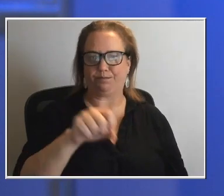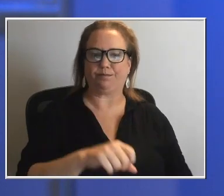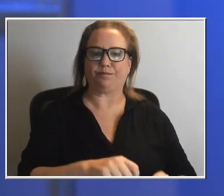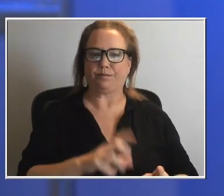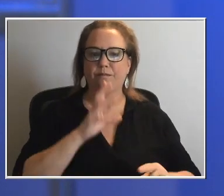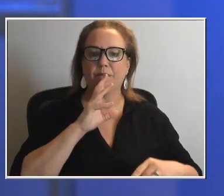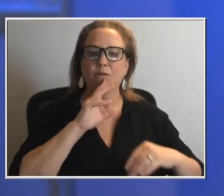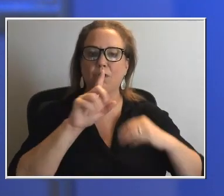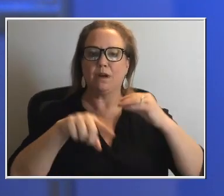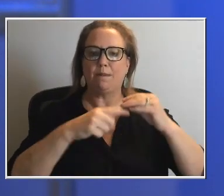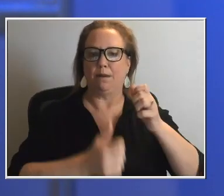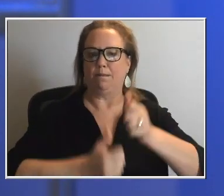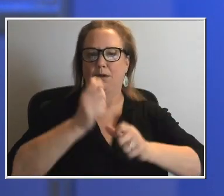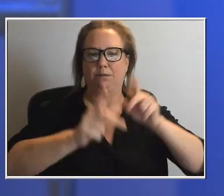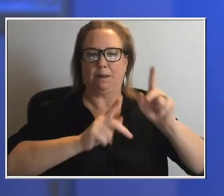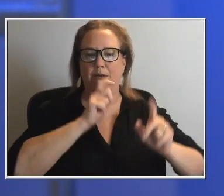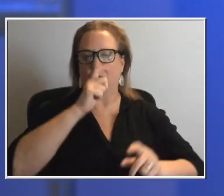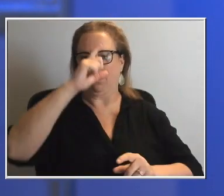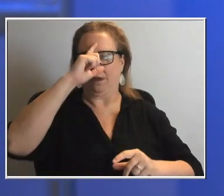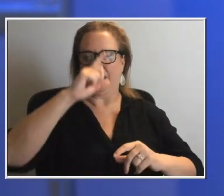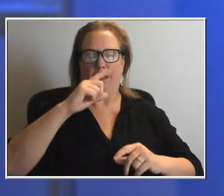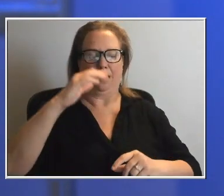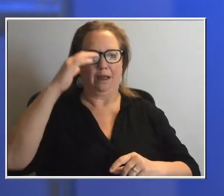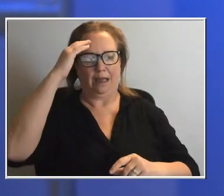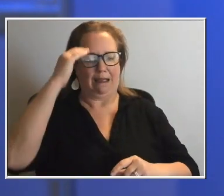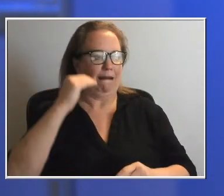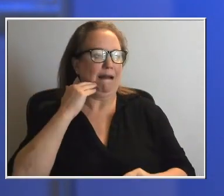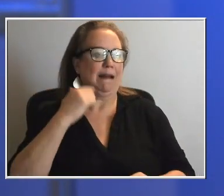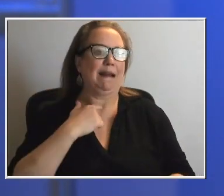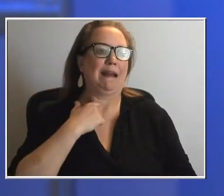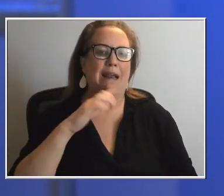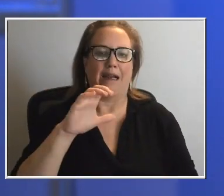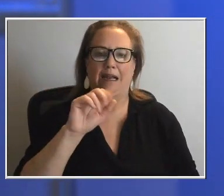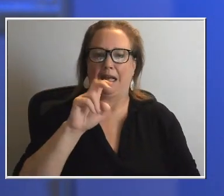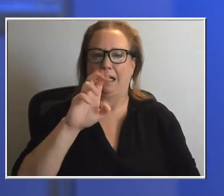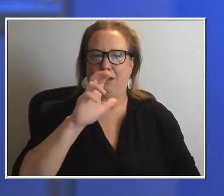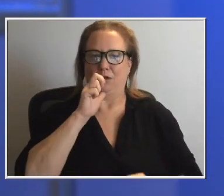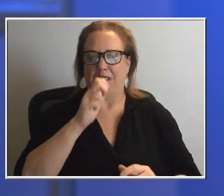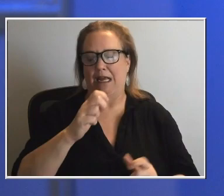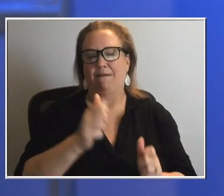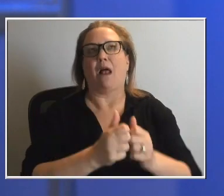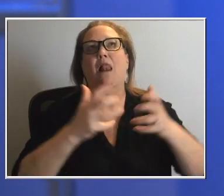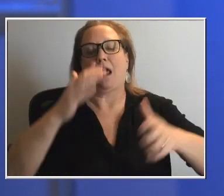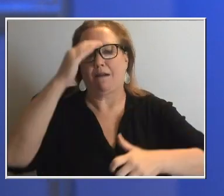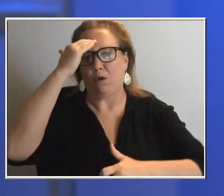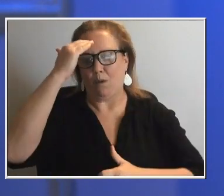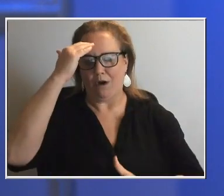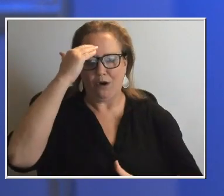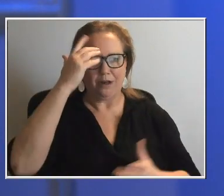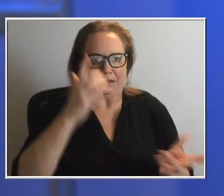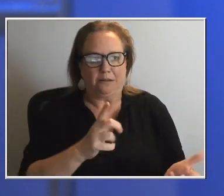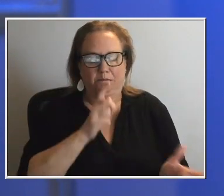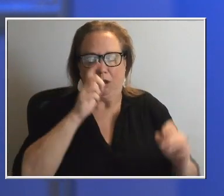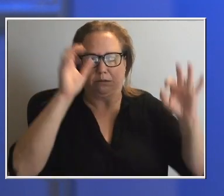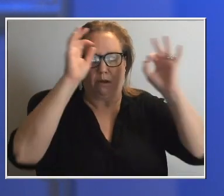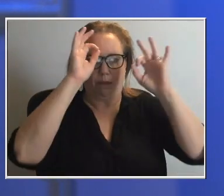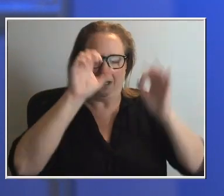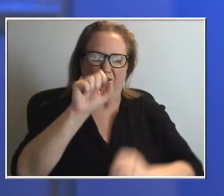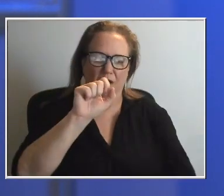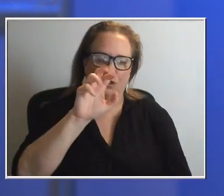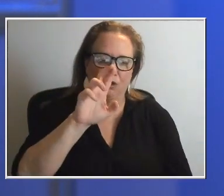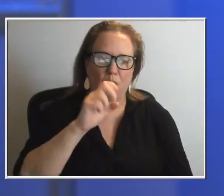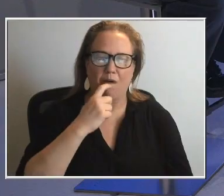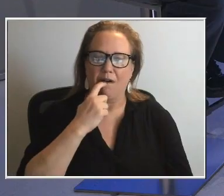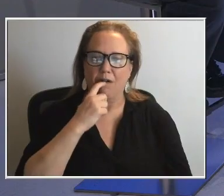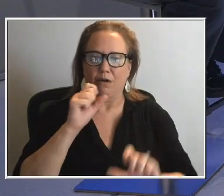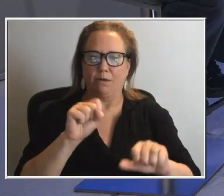about, most people don't think about it. Head and neck cancer doesn't have a lot of awareness, I think, in the public eye, so you just don't think a sore on your tongue could be cancer. That's